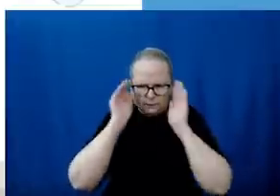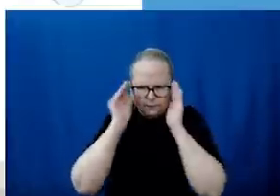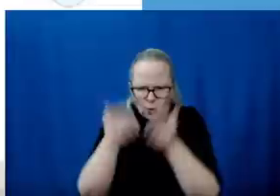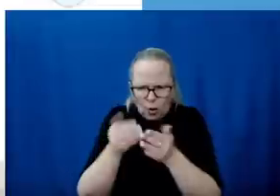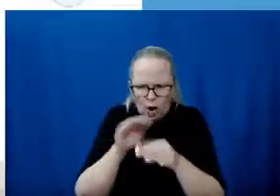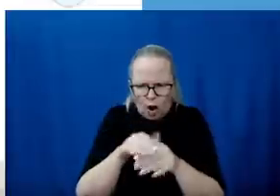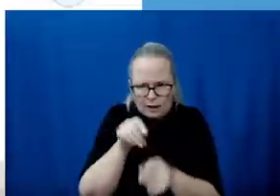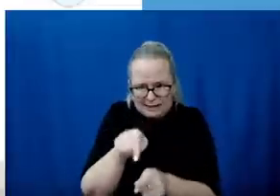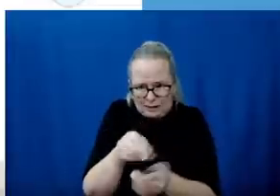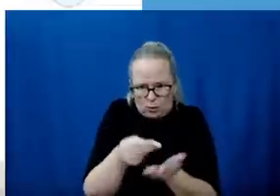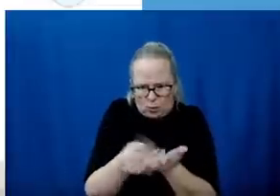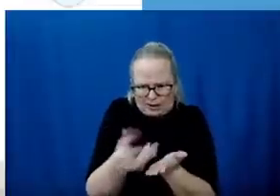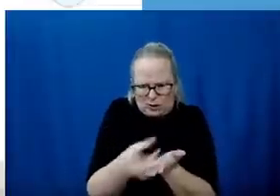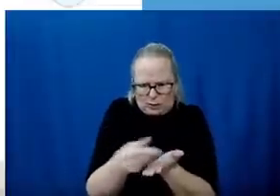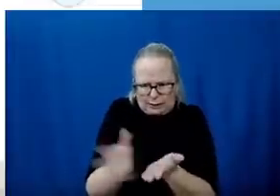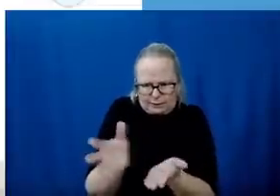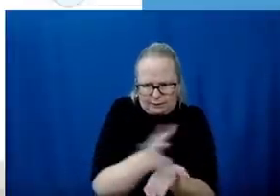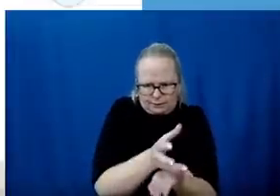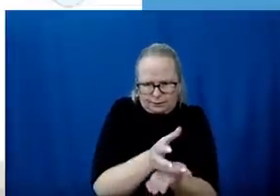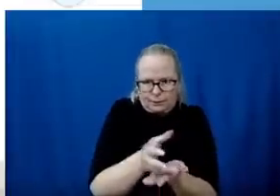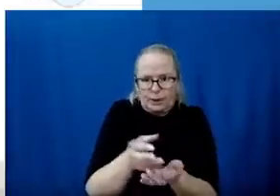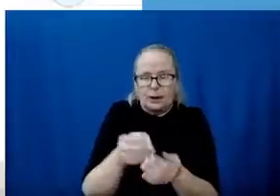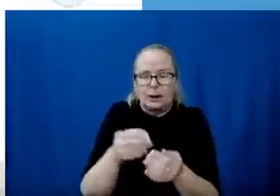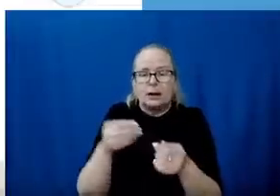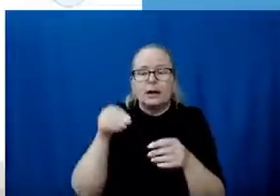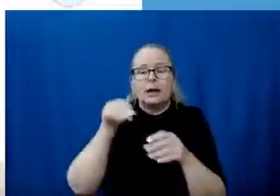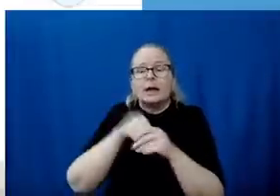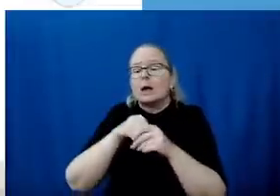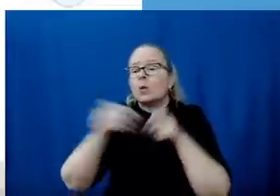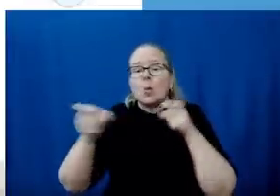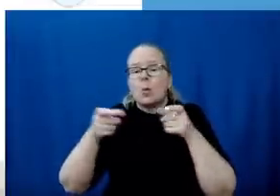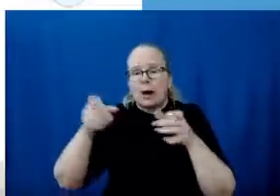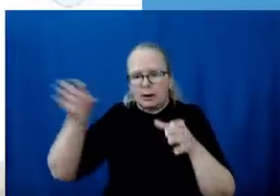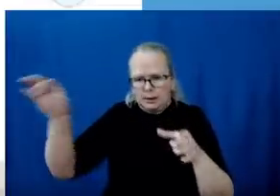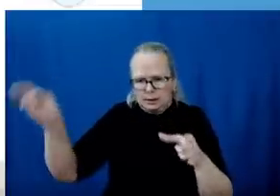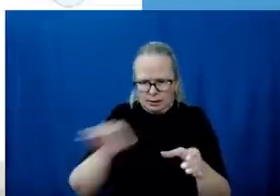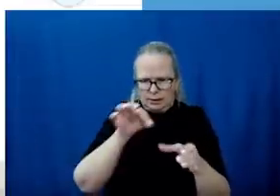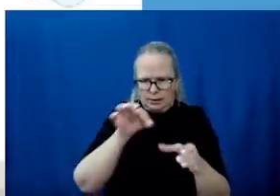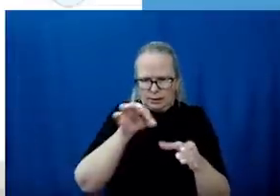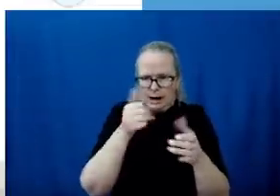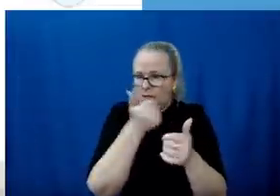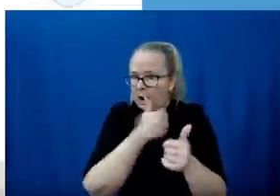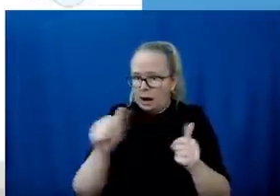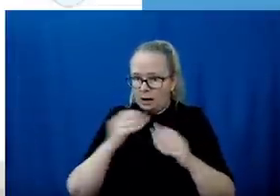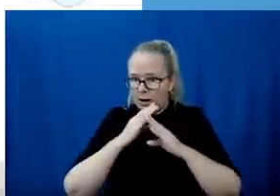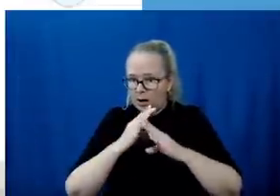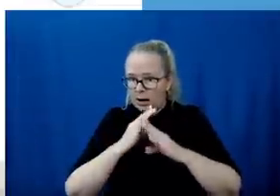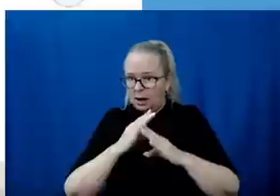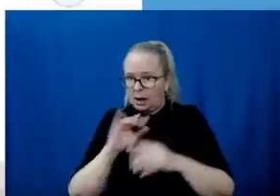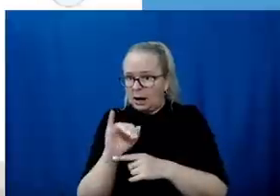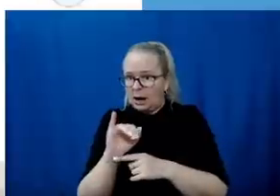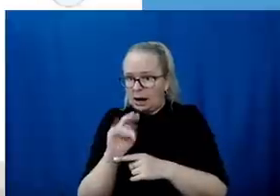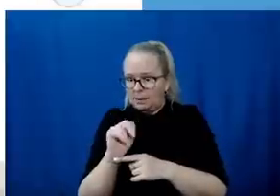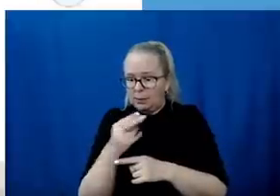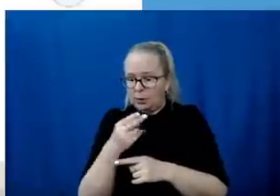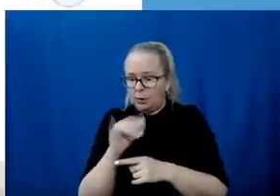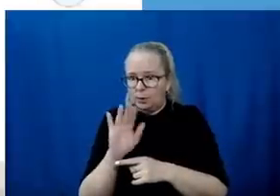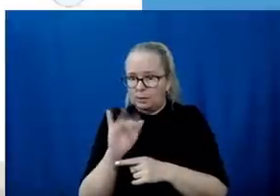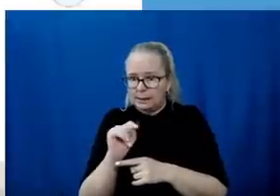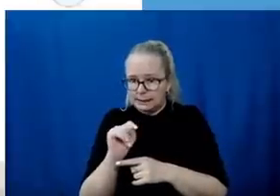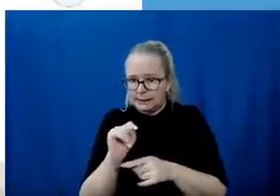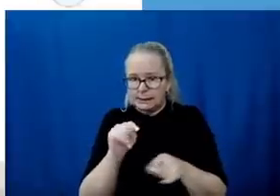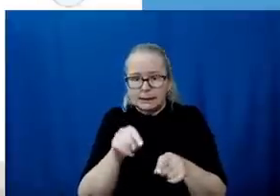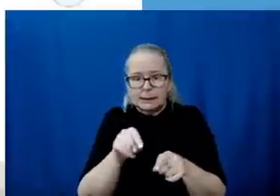and to concentrate the wastewater. We spike each sample with an internal control so we can look to see if there are inhibitors